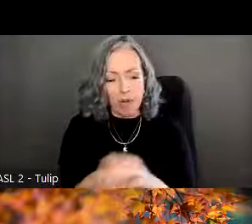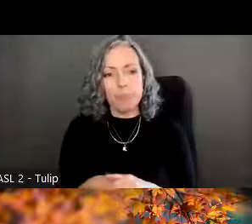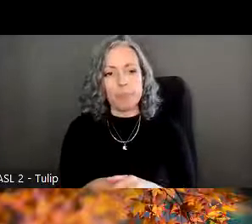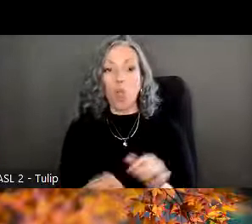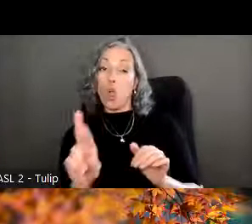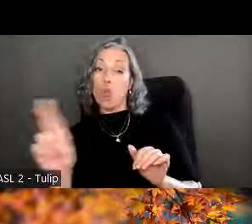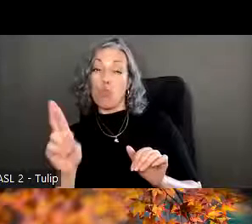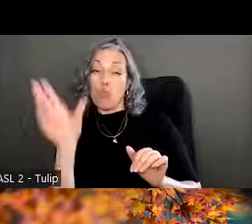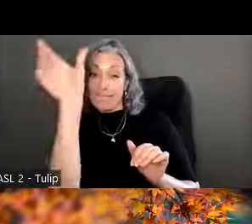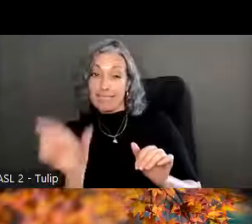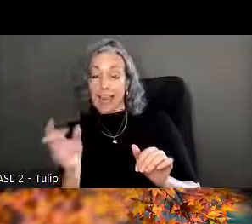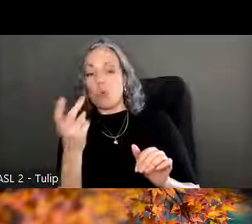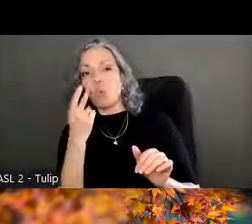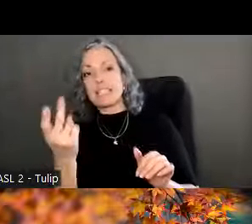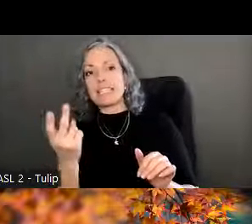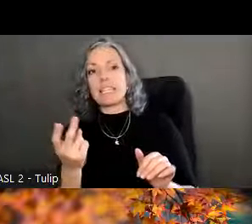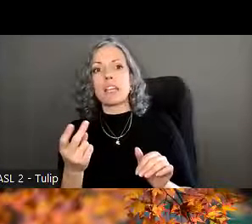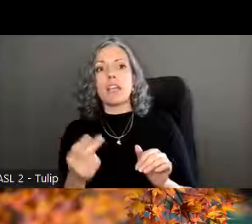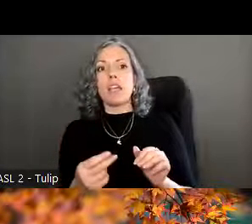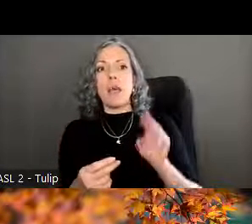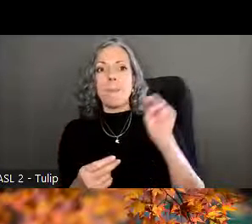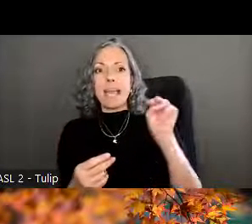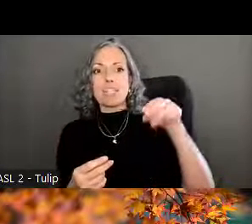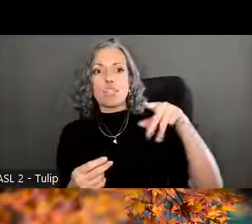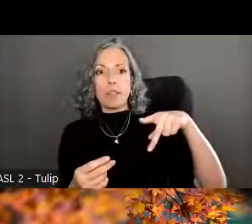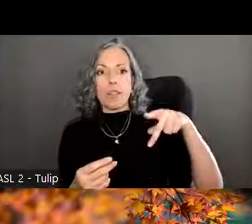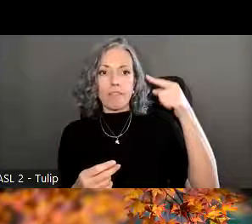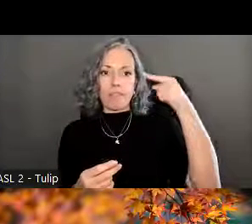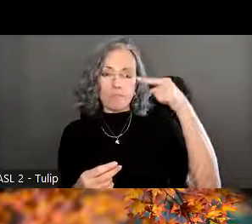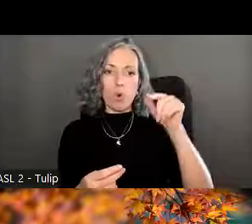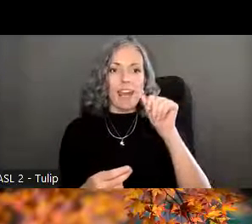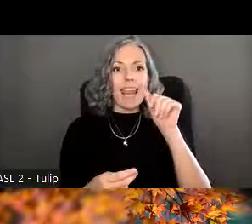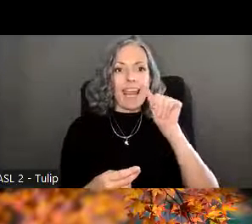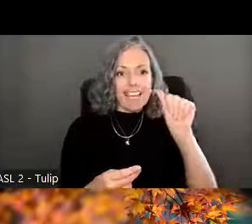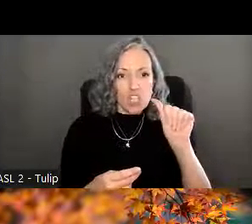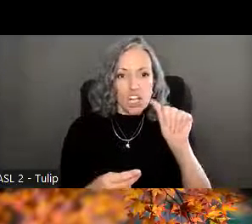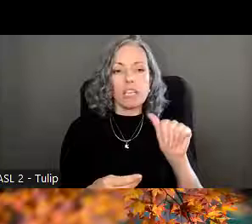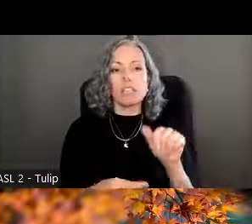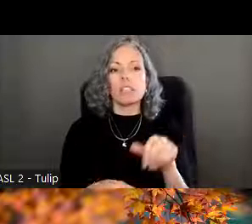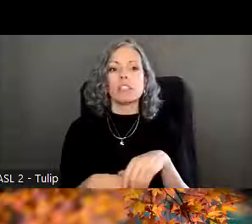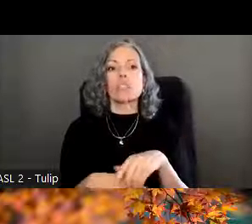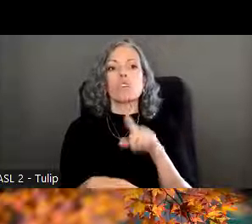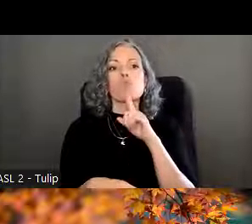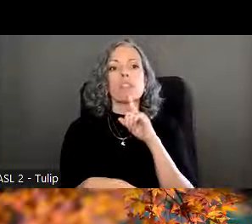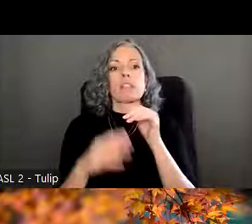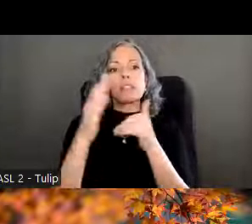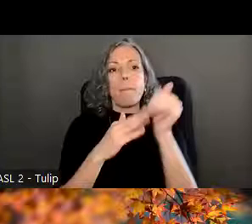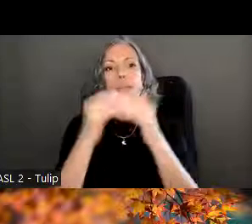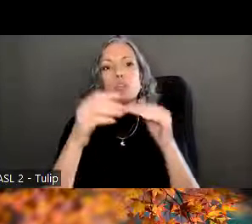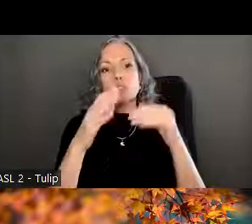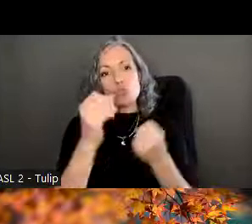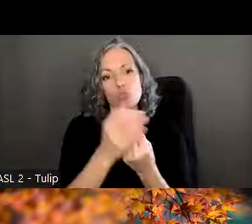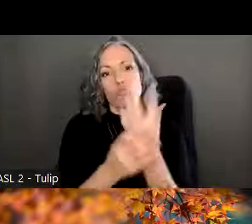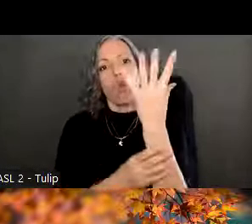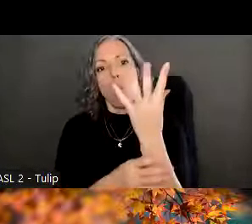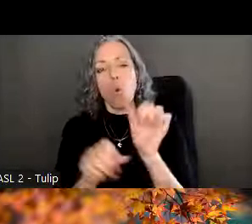side, we see master plan for aging initiatives that also fit with the existing work that's going on in order to build and grow our workforce